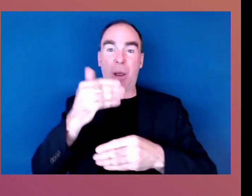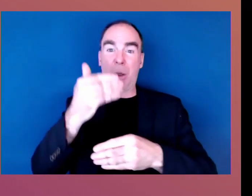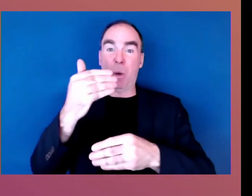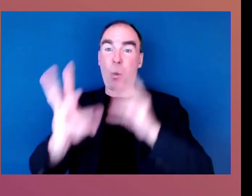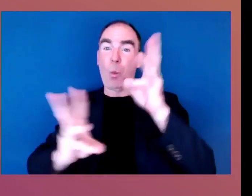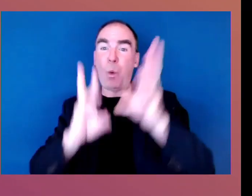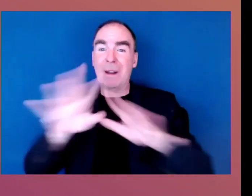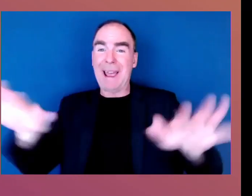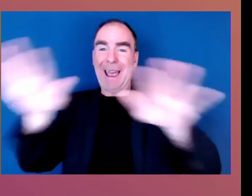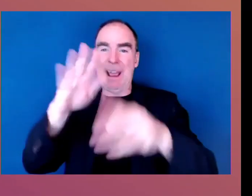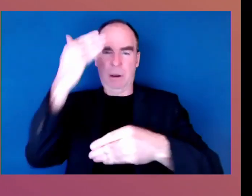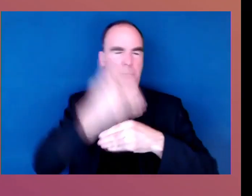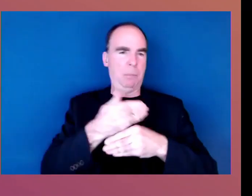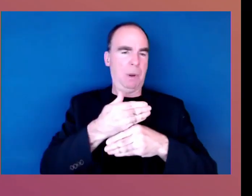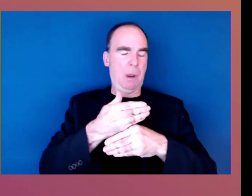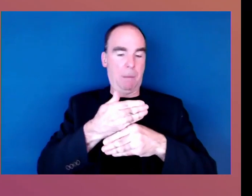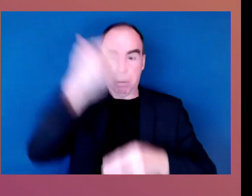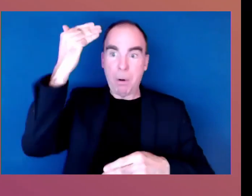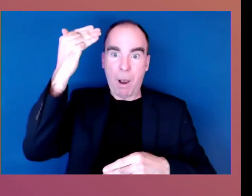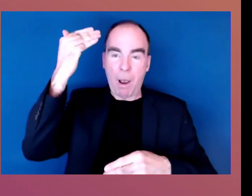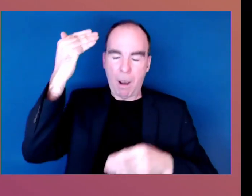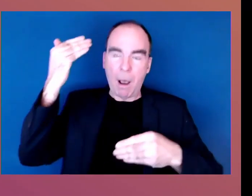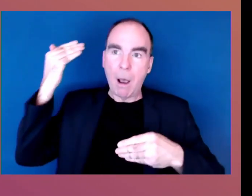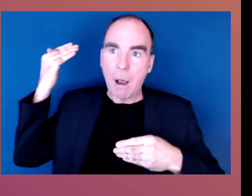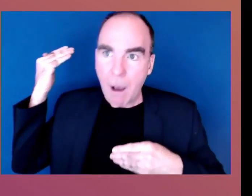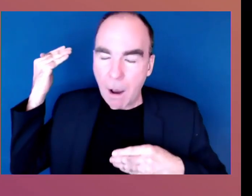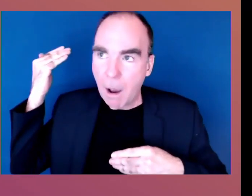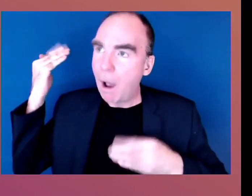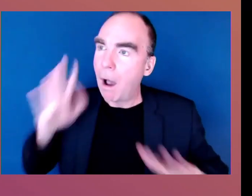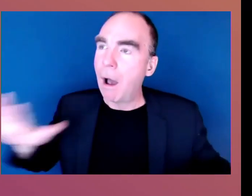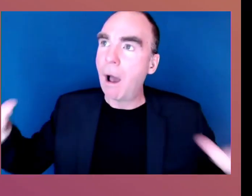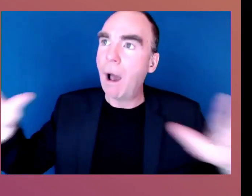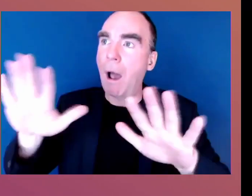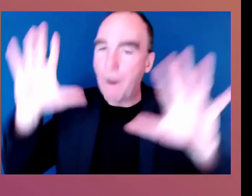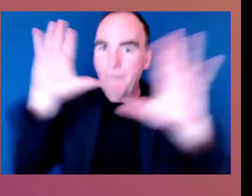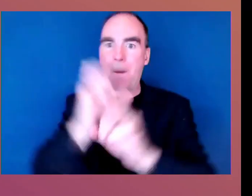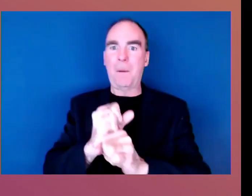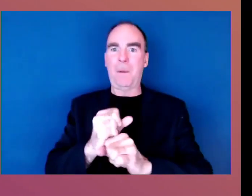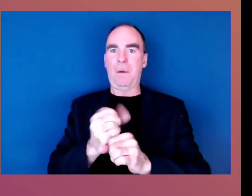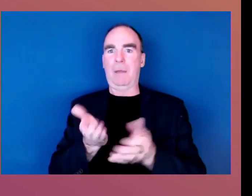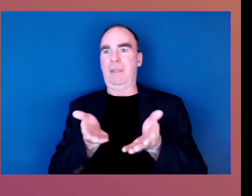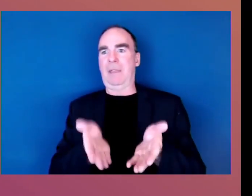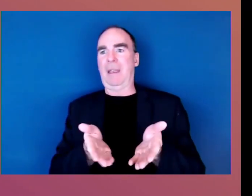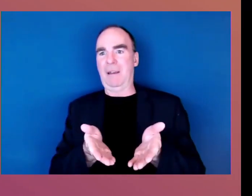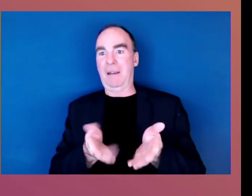Internet now offered a completely new type of information resource to people with visual impairments.